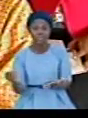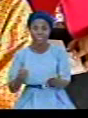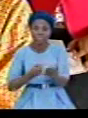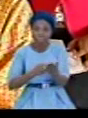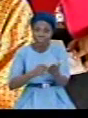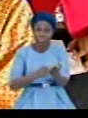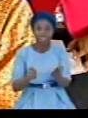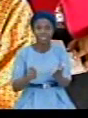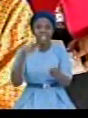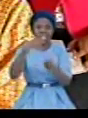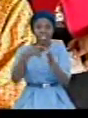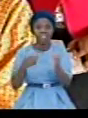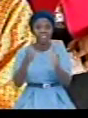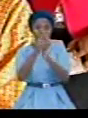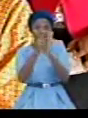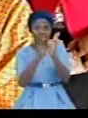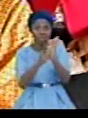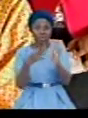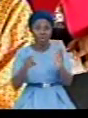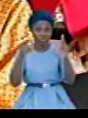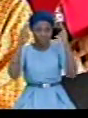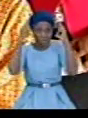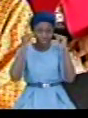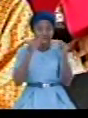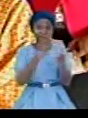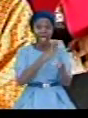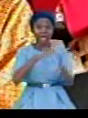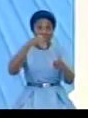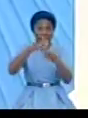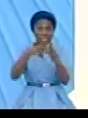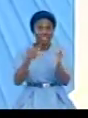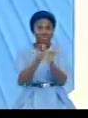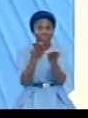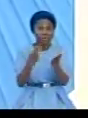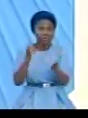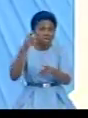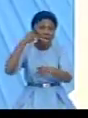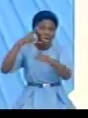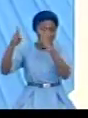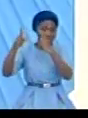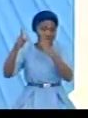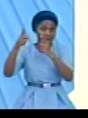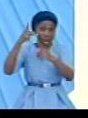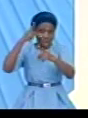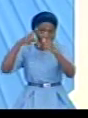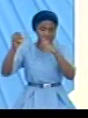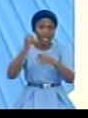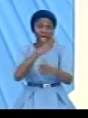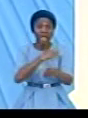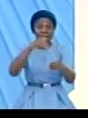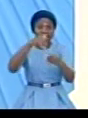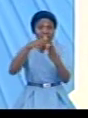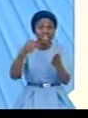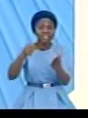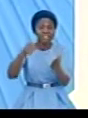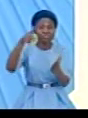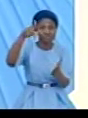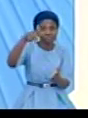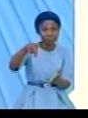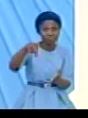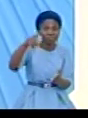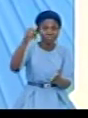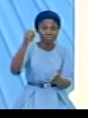law of Moses and in the prophets and in the Psalms concerning